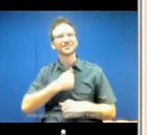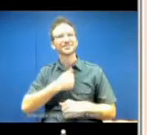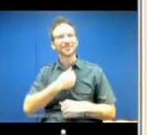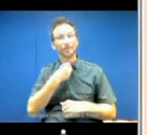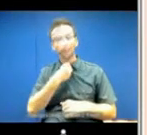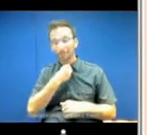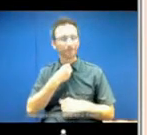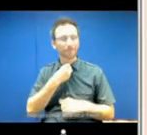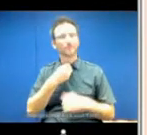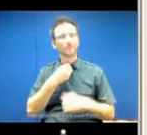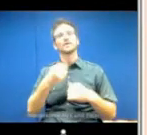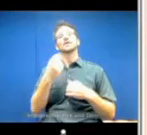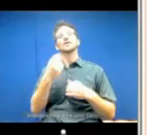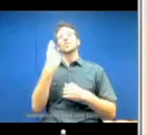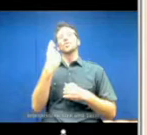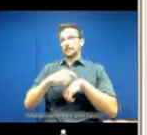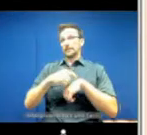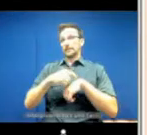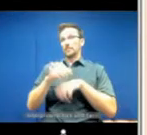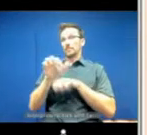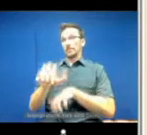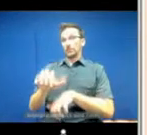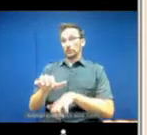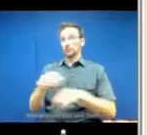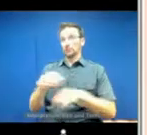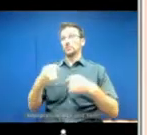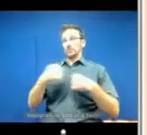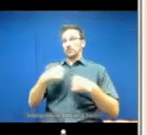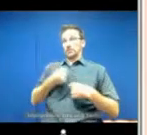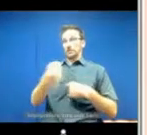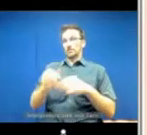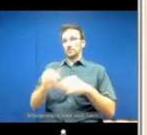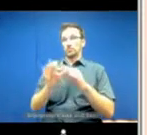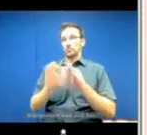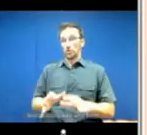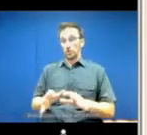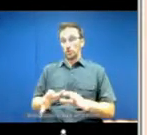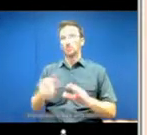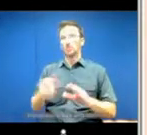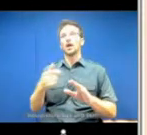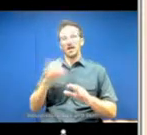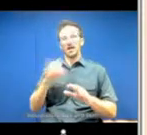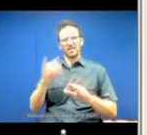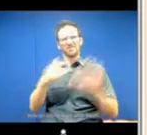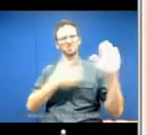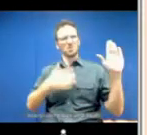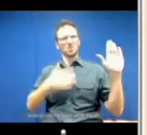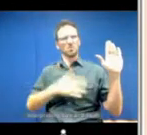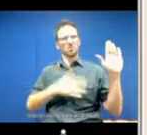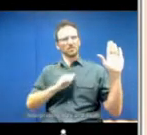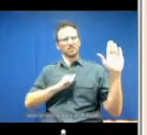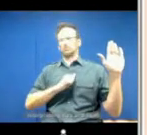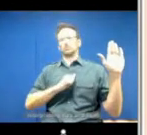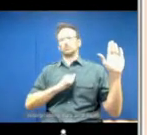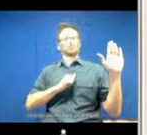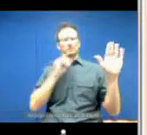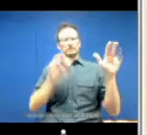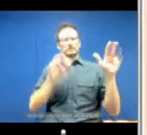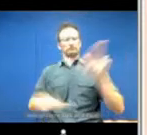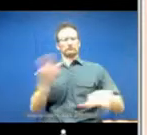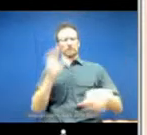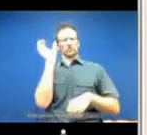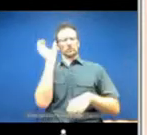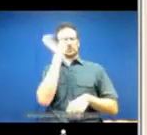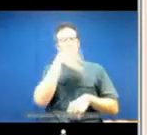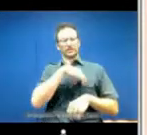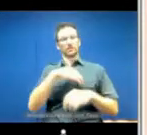an interpreter, was sworn. And it was very strange proceeding because they swore me as an interpreter.